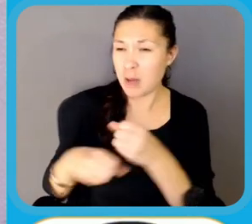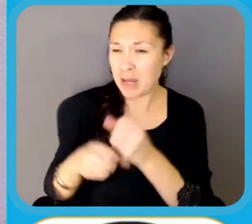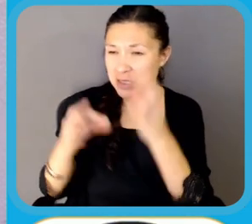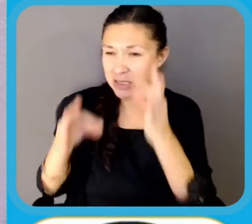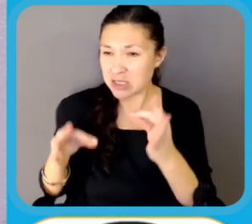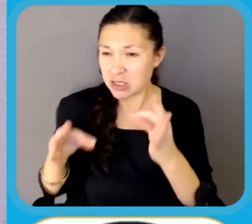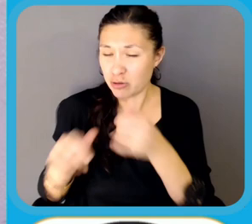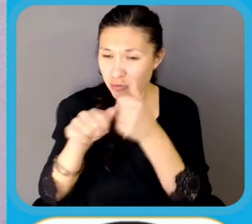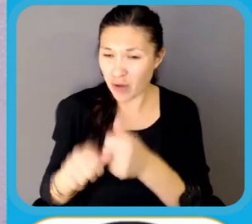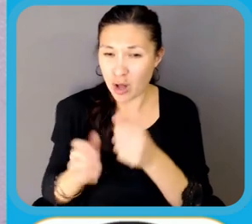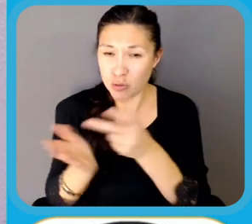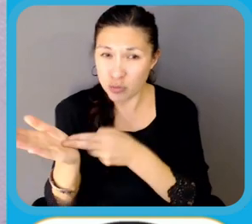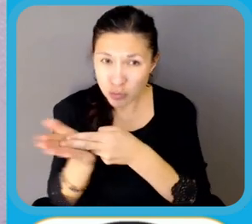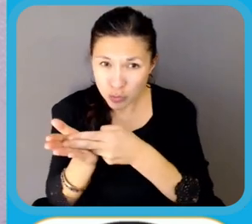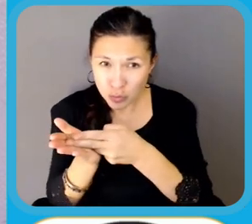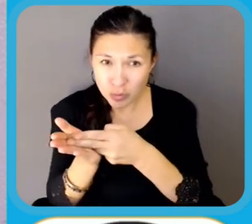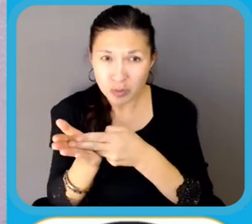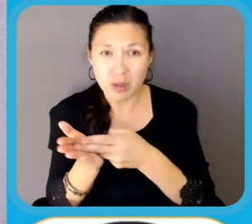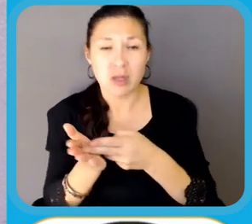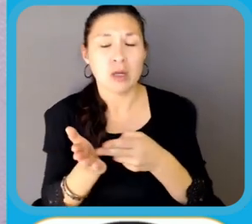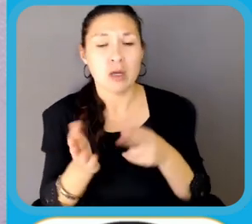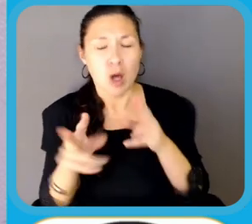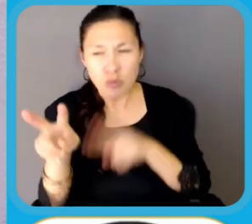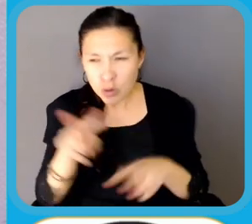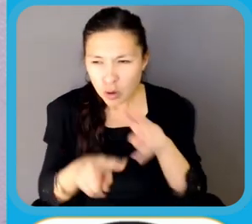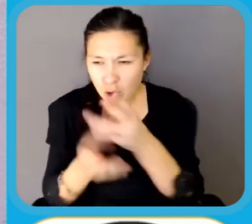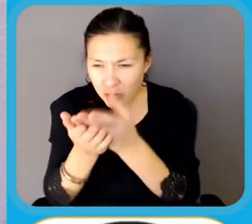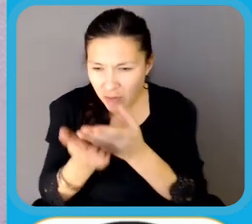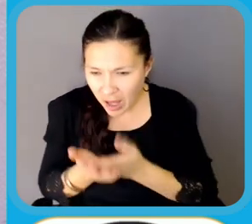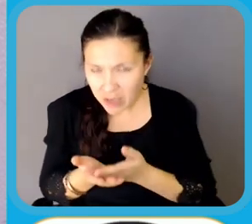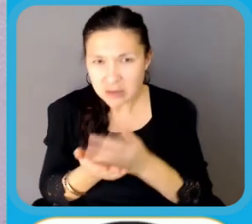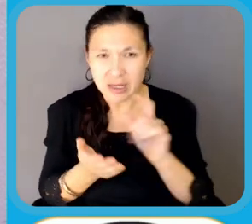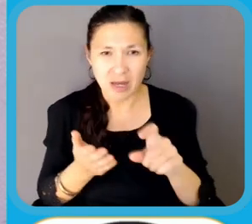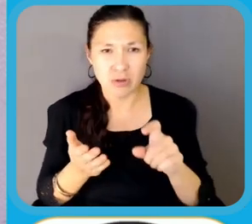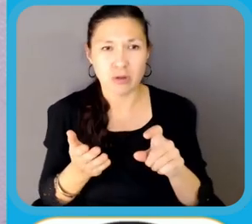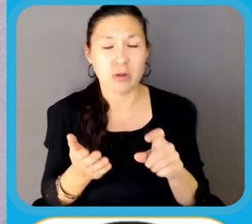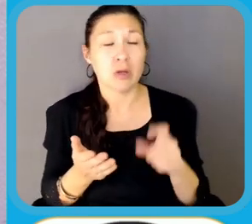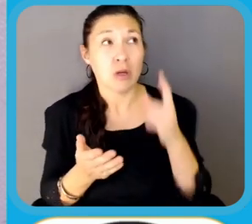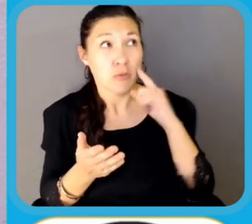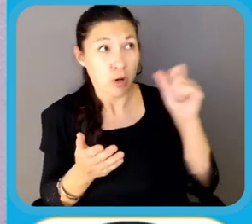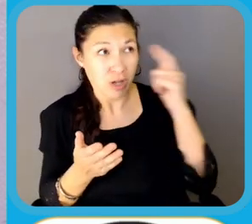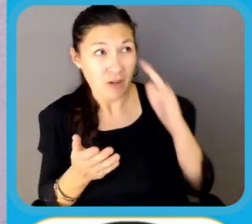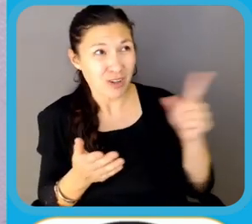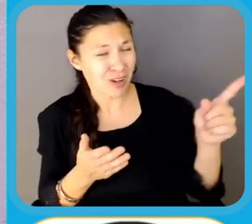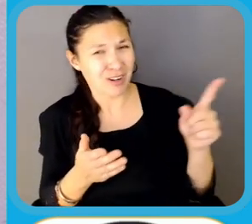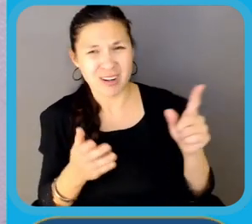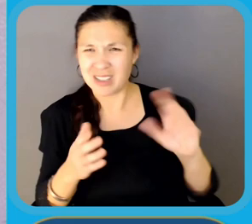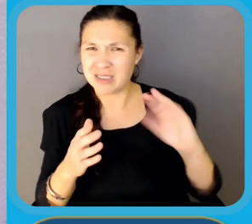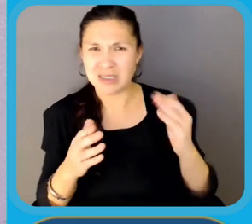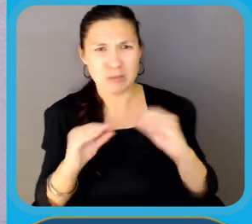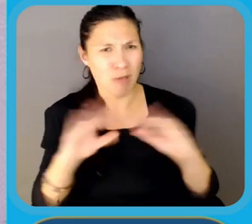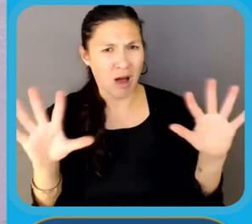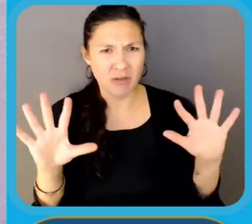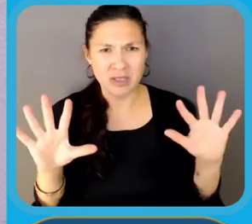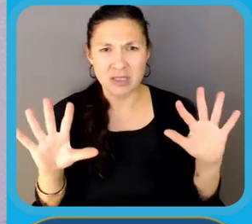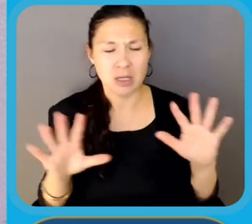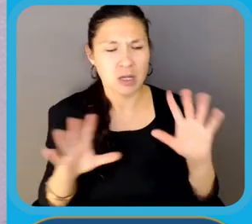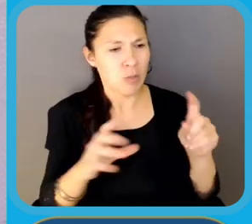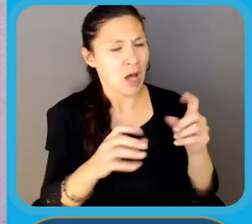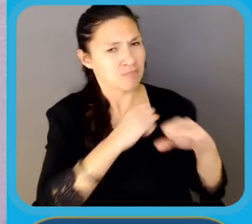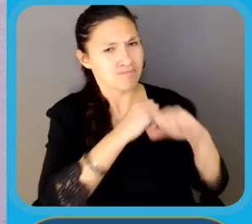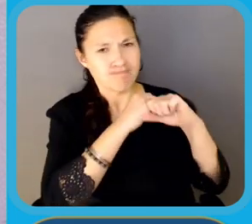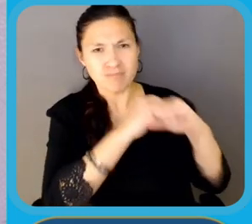have a responsibility to weigh out the facts. In the case of our governor, the case is clear. We must defend him and not